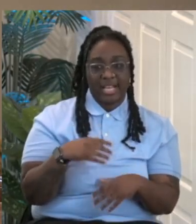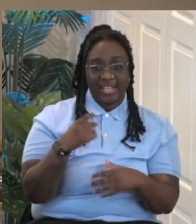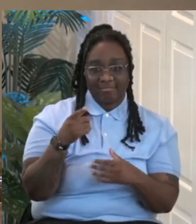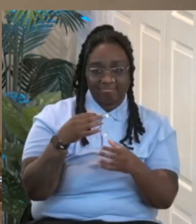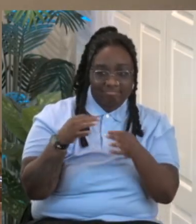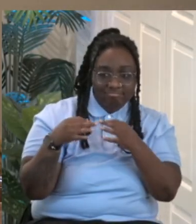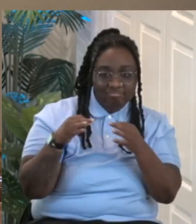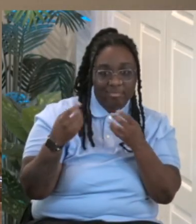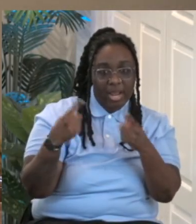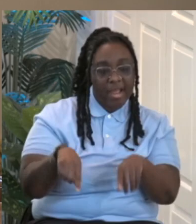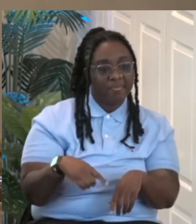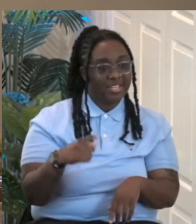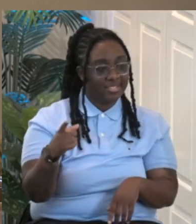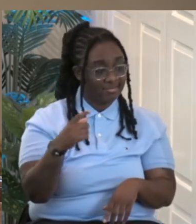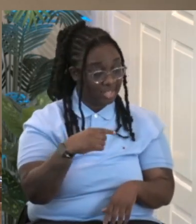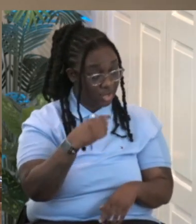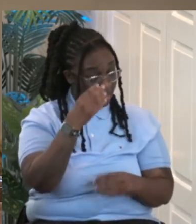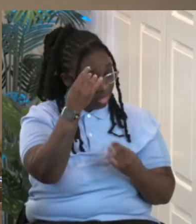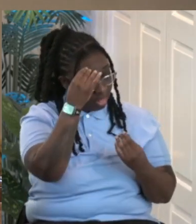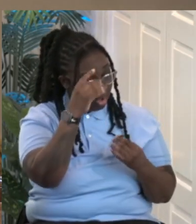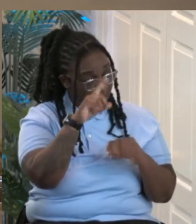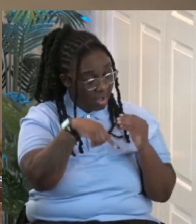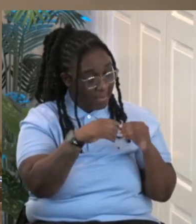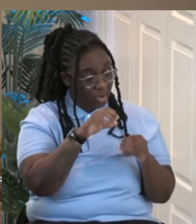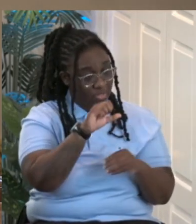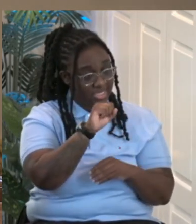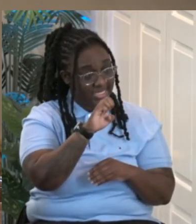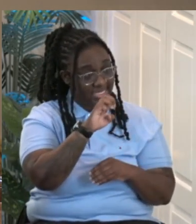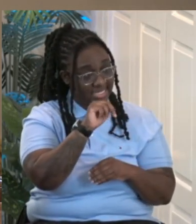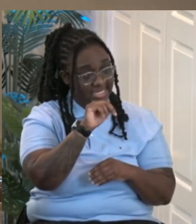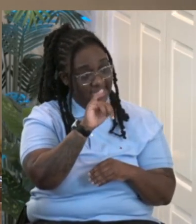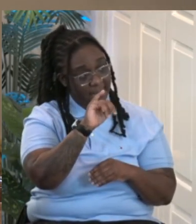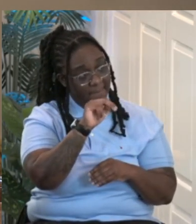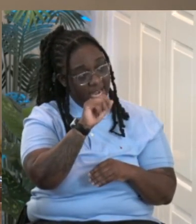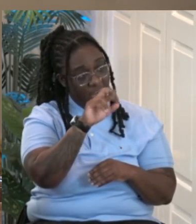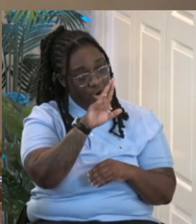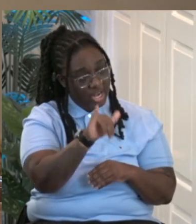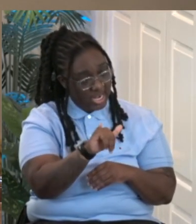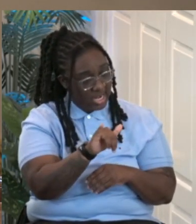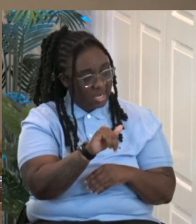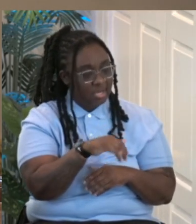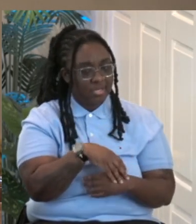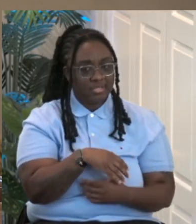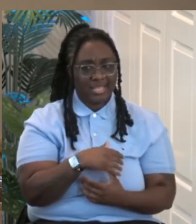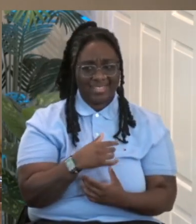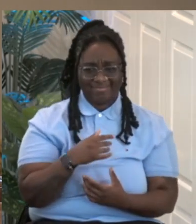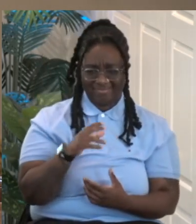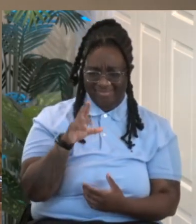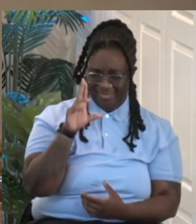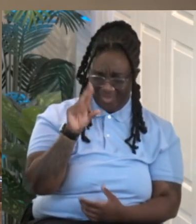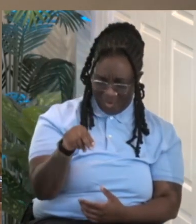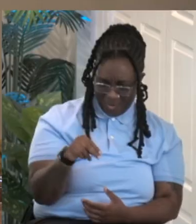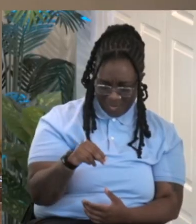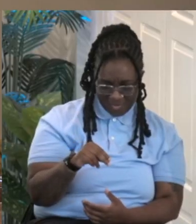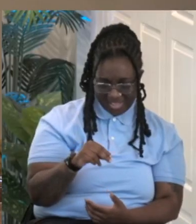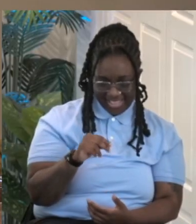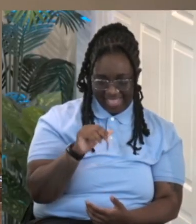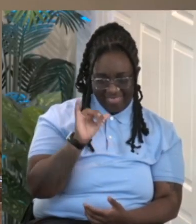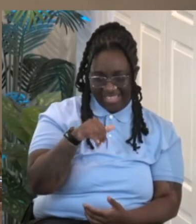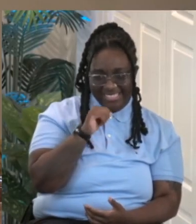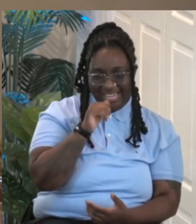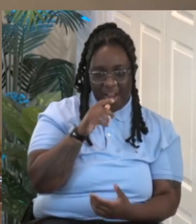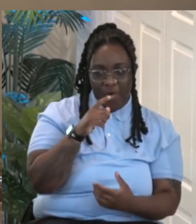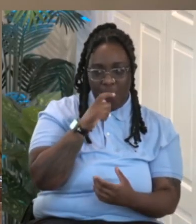no, not seminary. No, that's not me. He said, well, you ought to think about that. And I have a